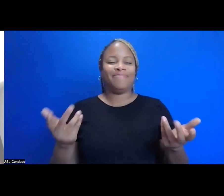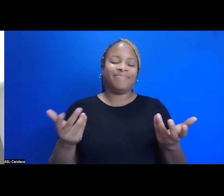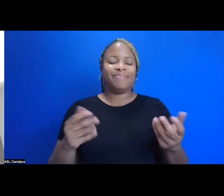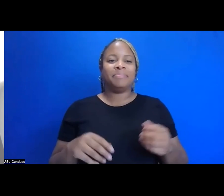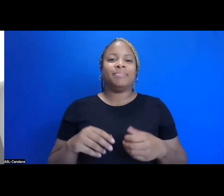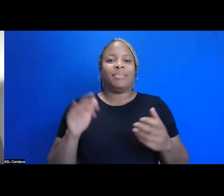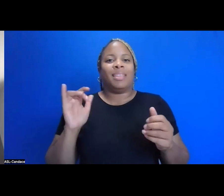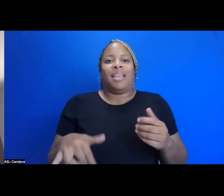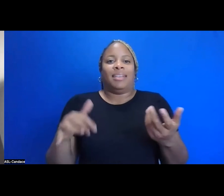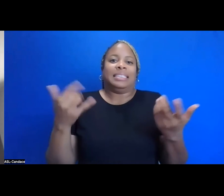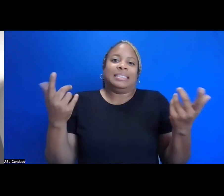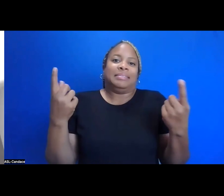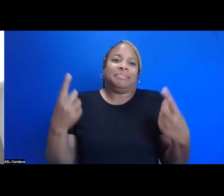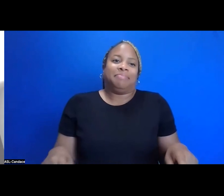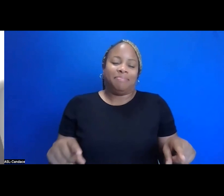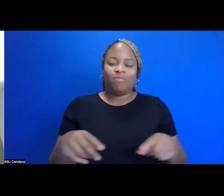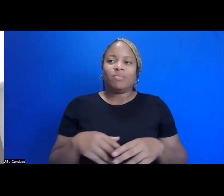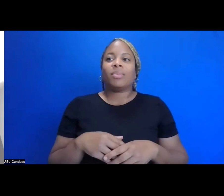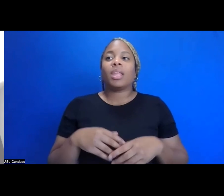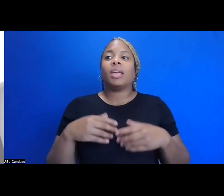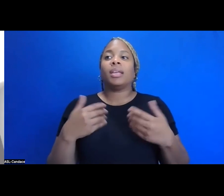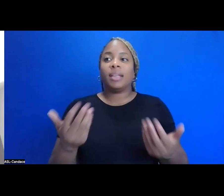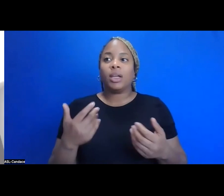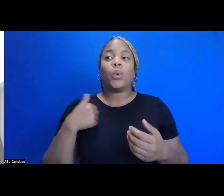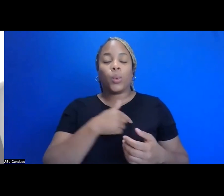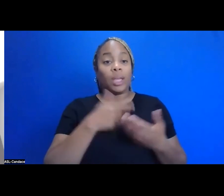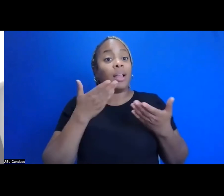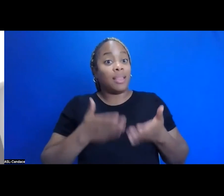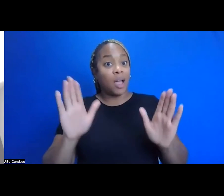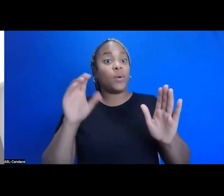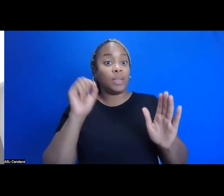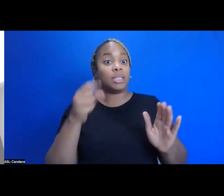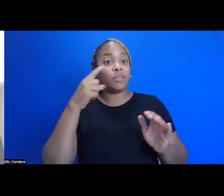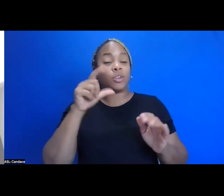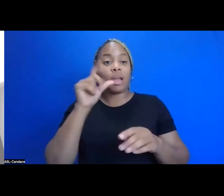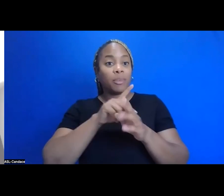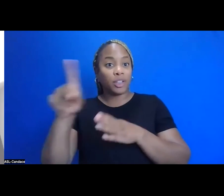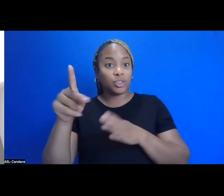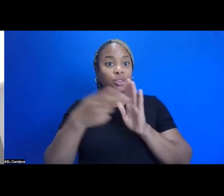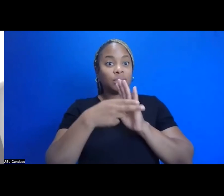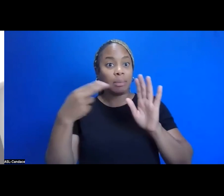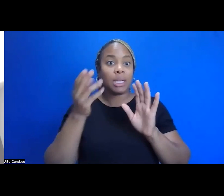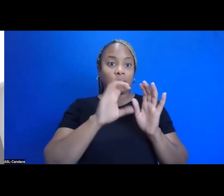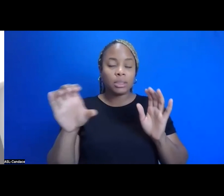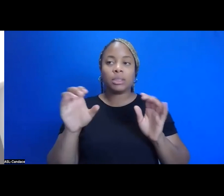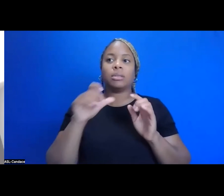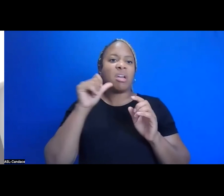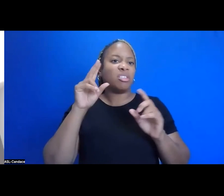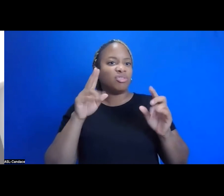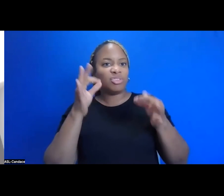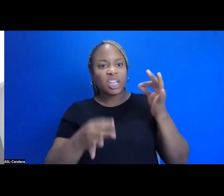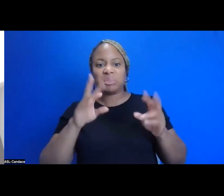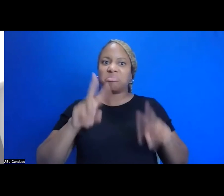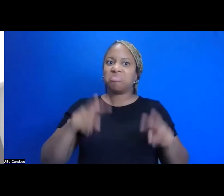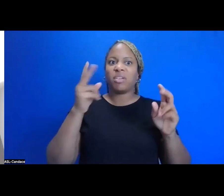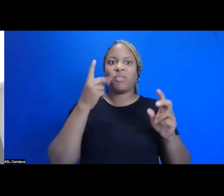a case of the effectiveness of the actual subtitles. So we allow for it for sure, and we're not like making any value judgments on the